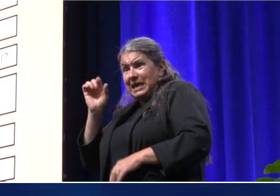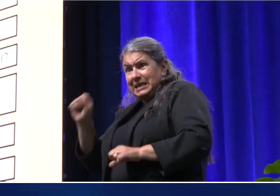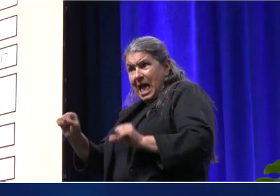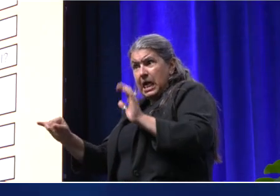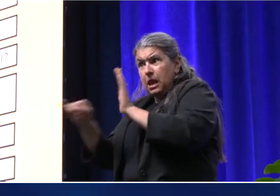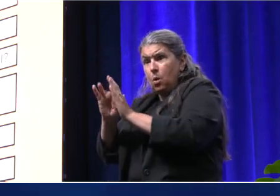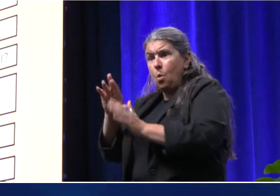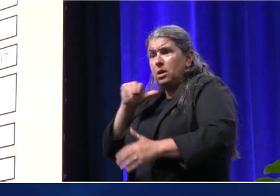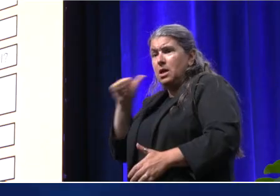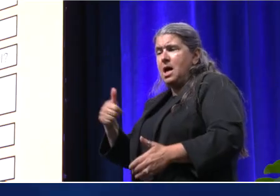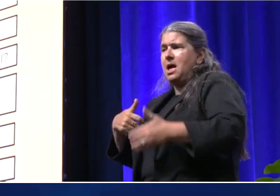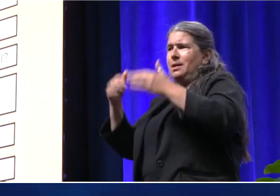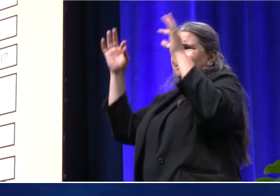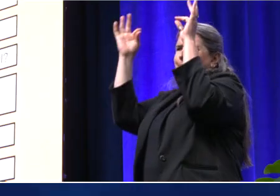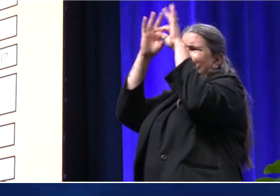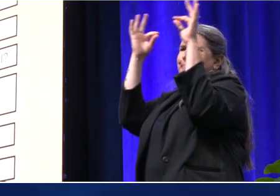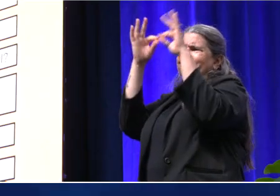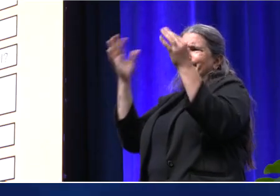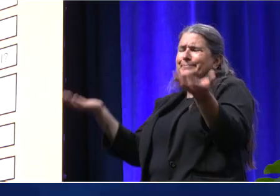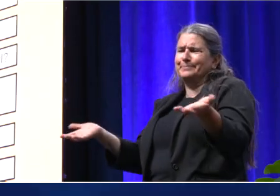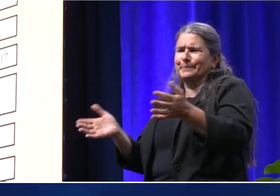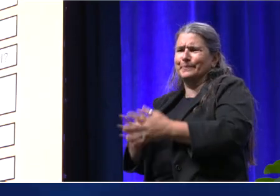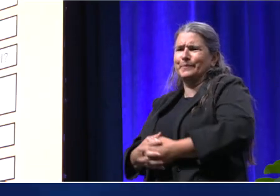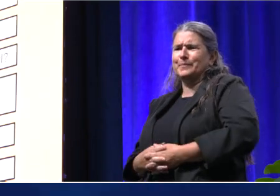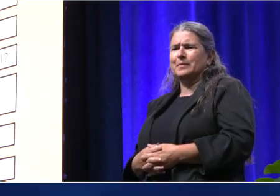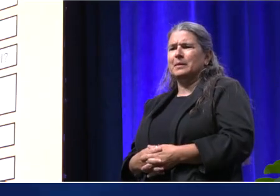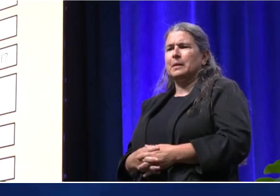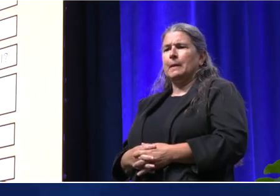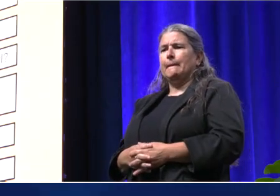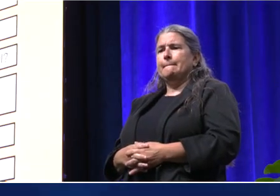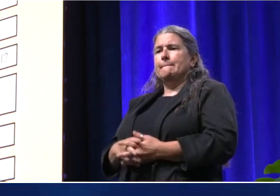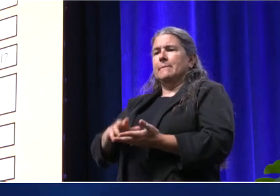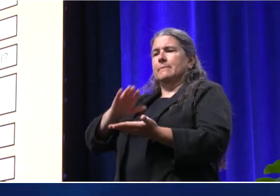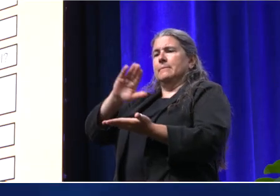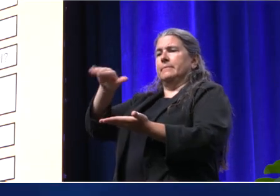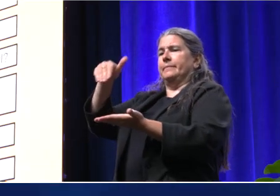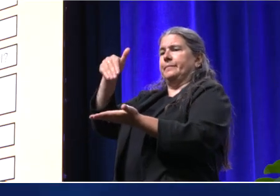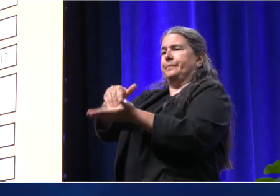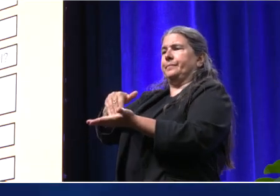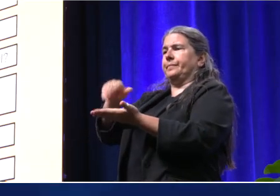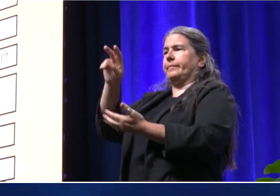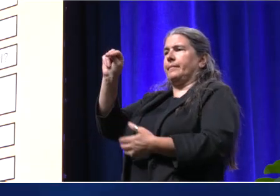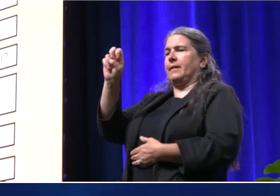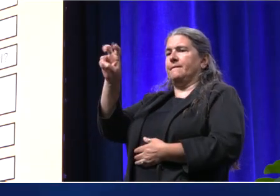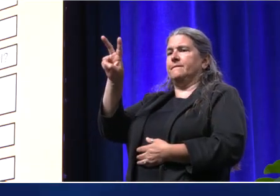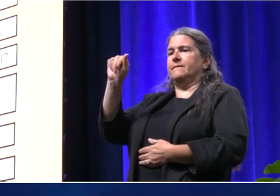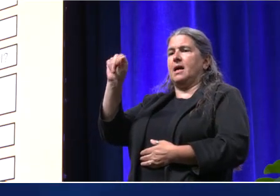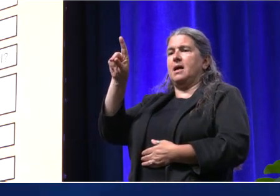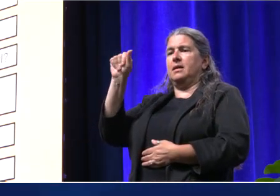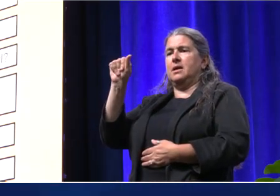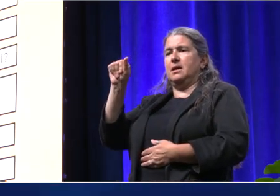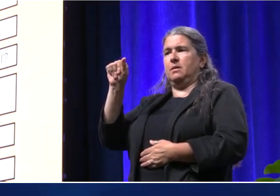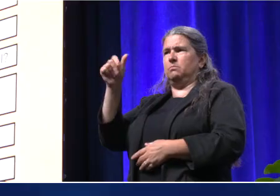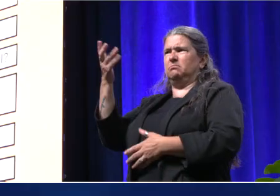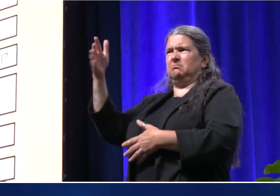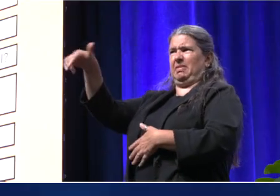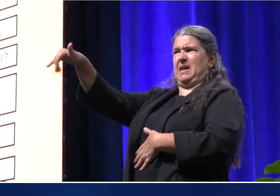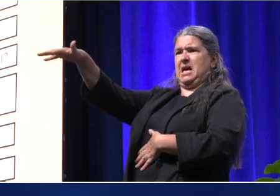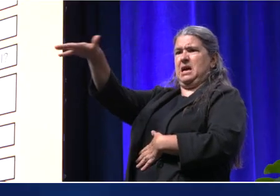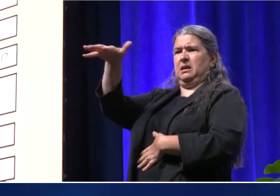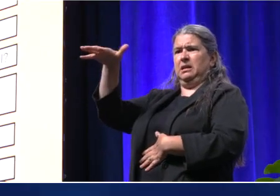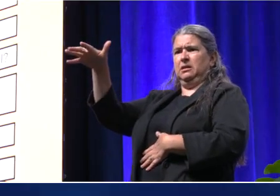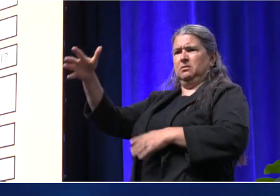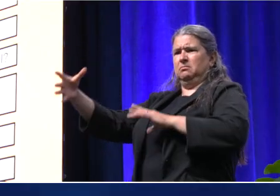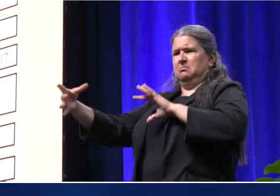because what was happening in central Nevada at that point in time has zero relevance to my staff, and it has really no relevance to